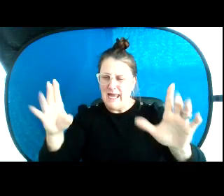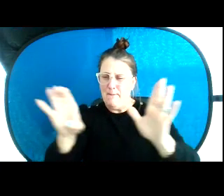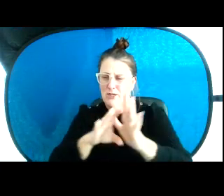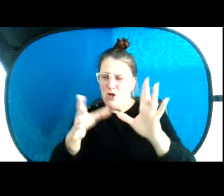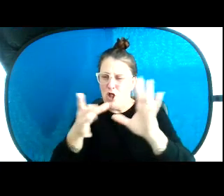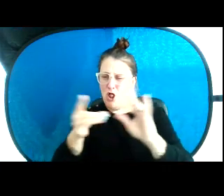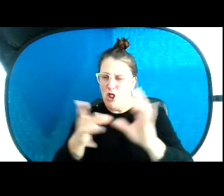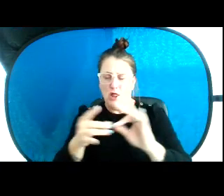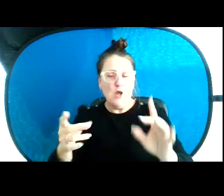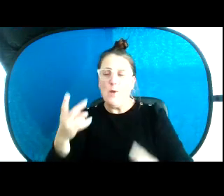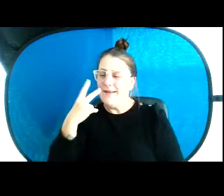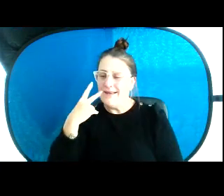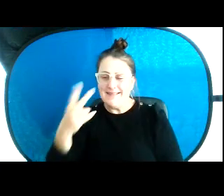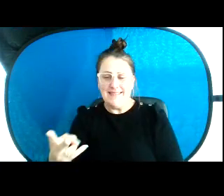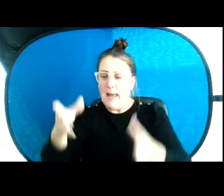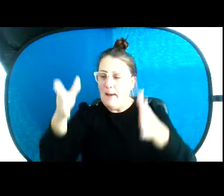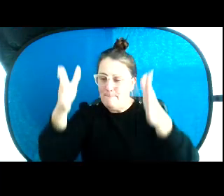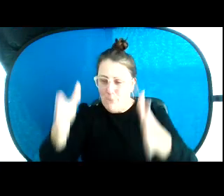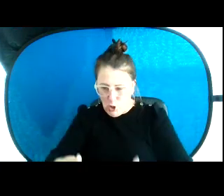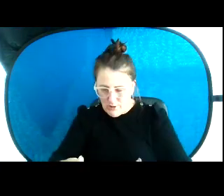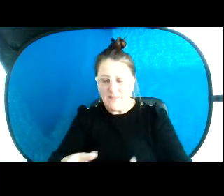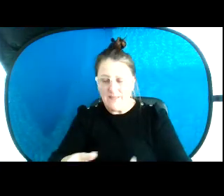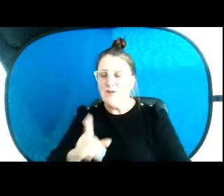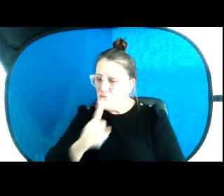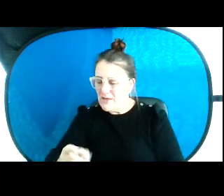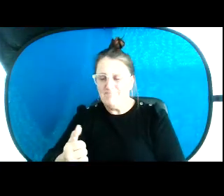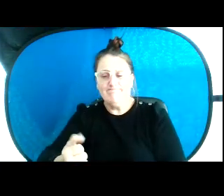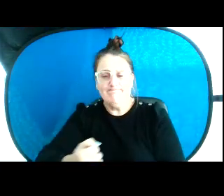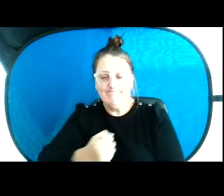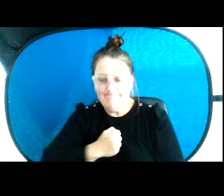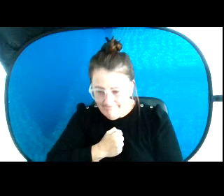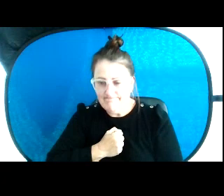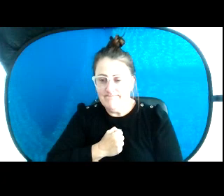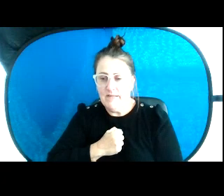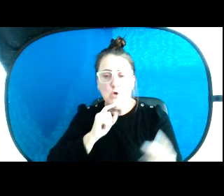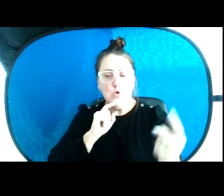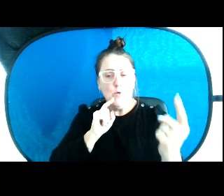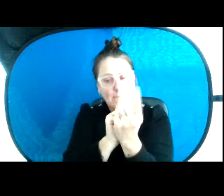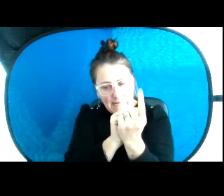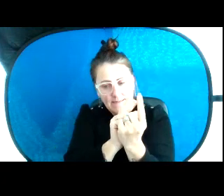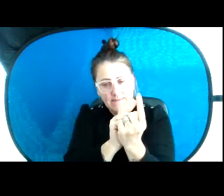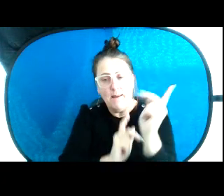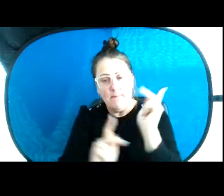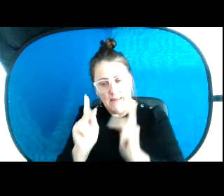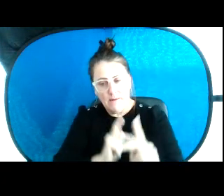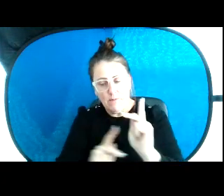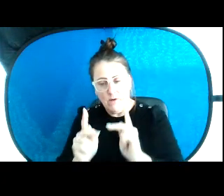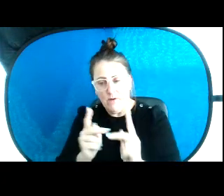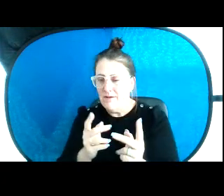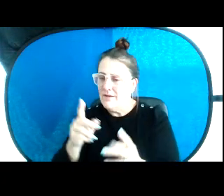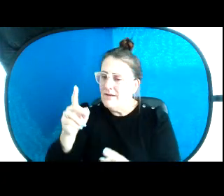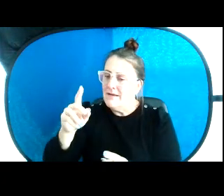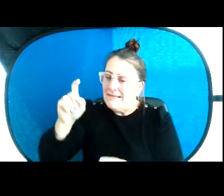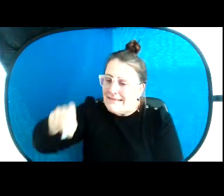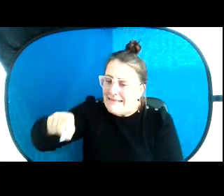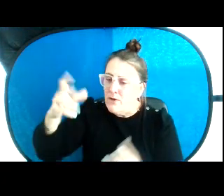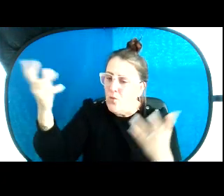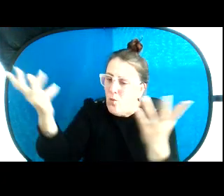us 4x, I would say, because you meet the people, you meet what the needs are of the communities. And